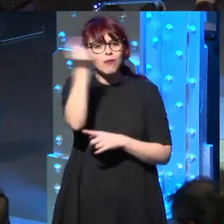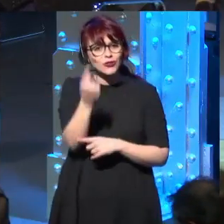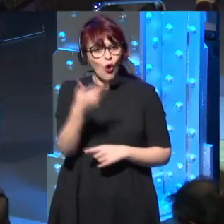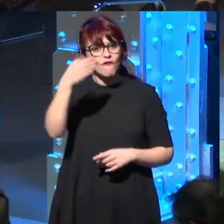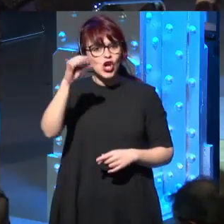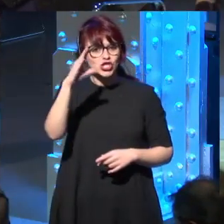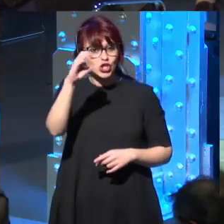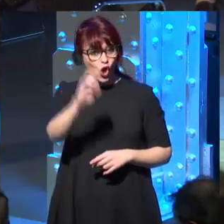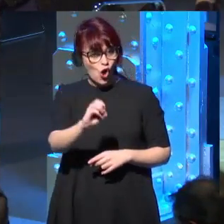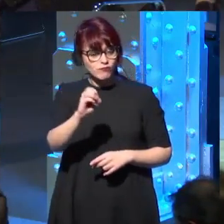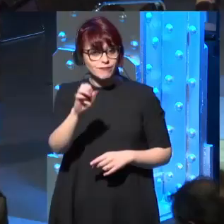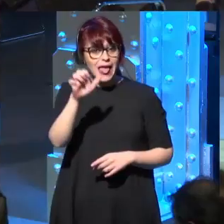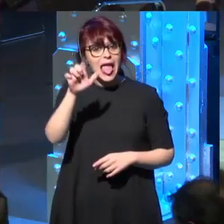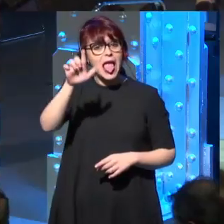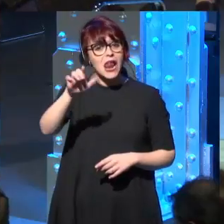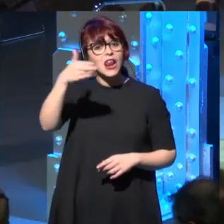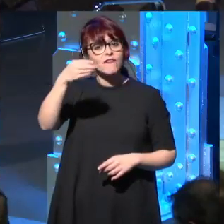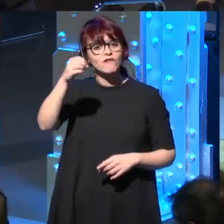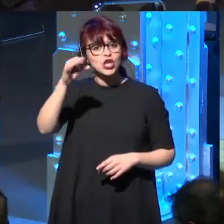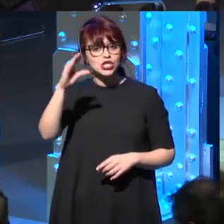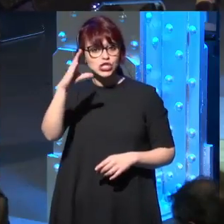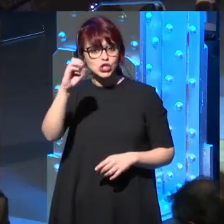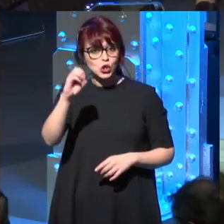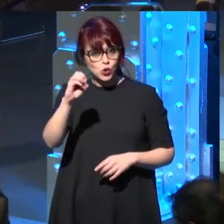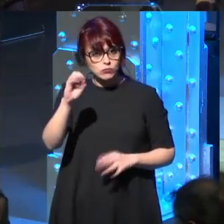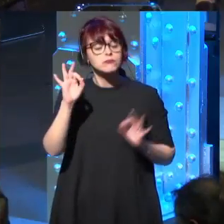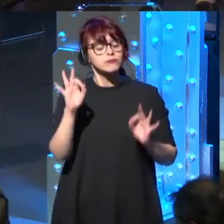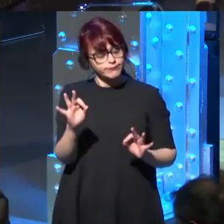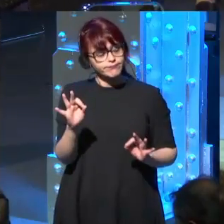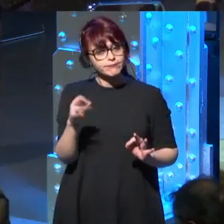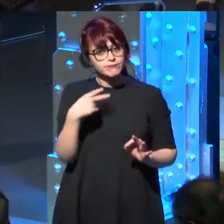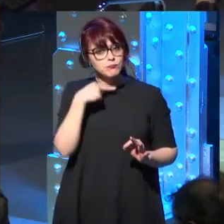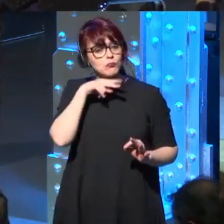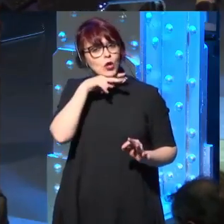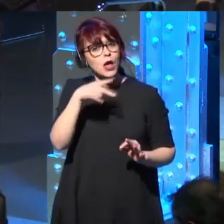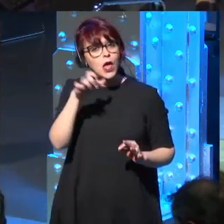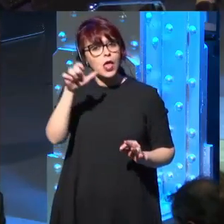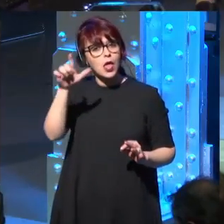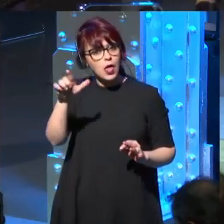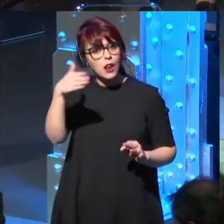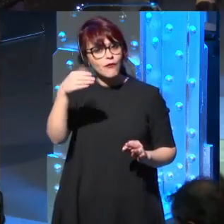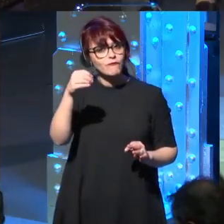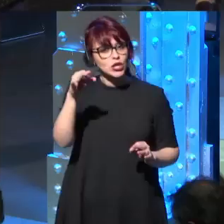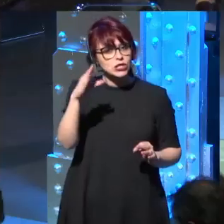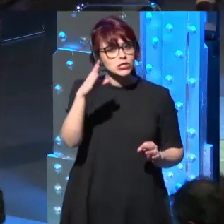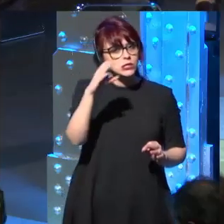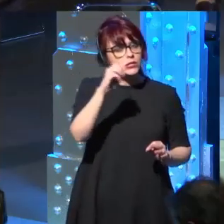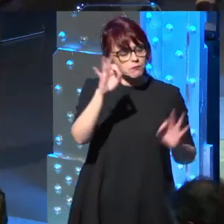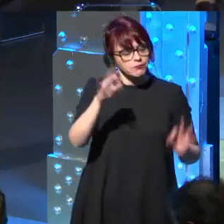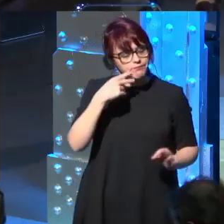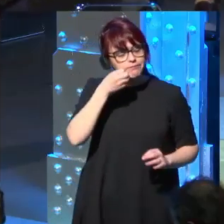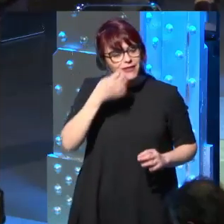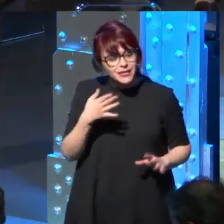I pronouncing him right? El Bosco. El Bosco. El Bosco is such a great